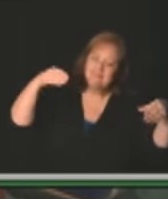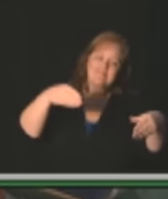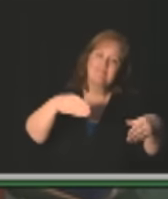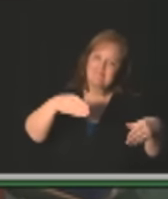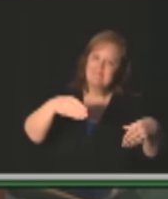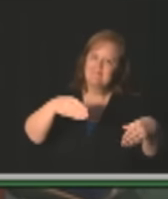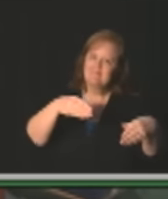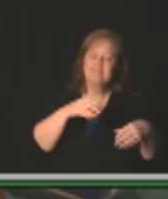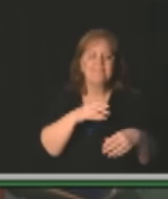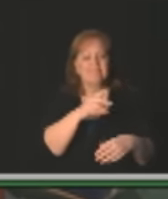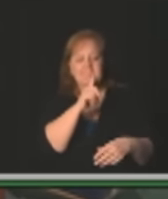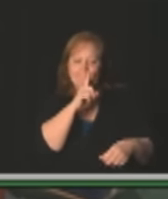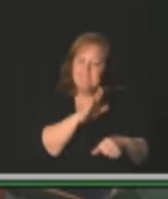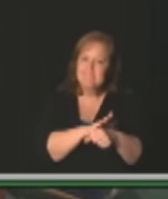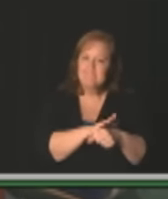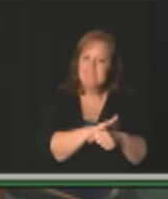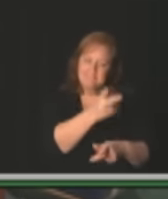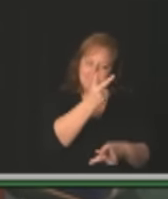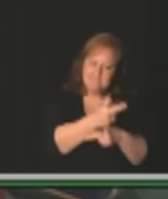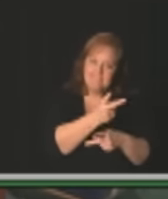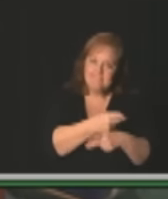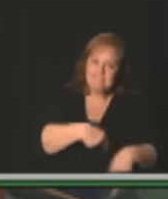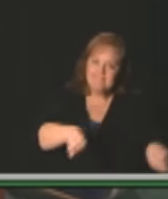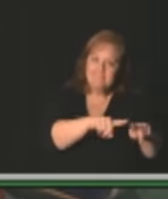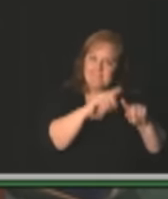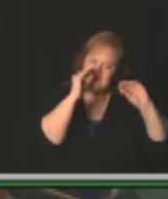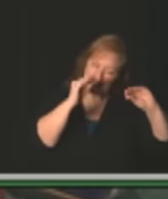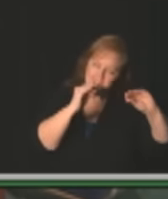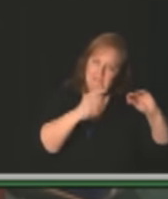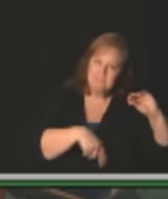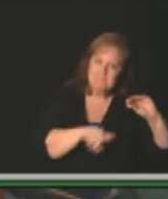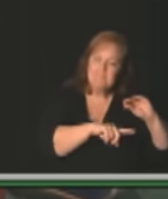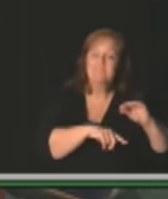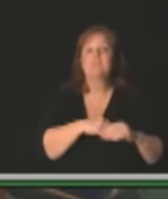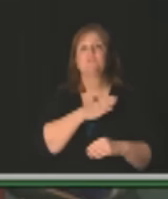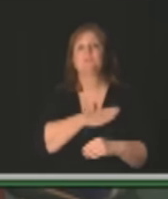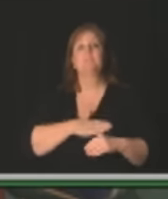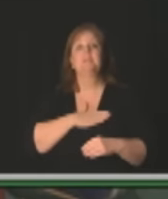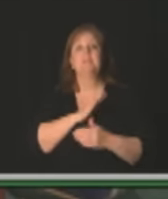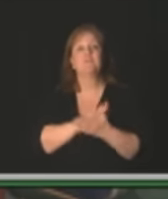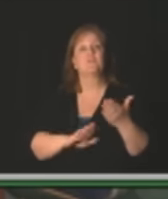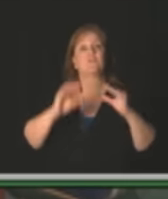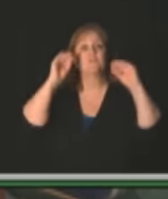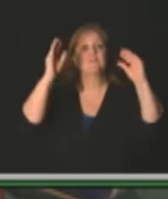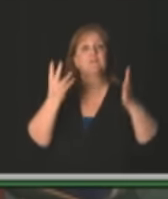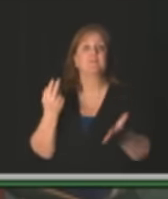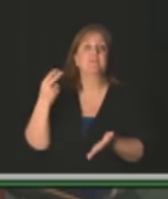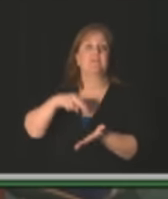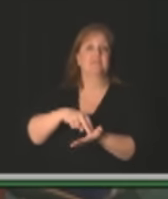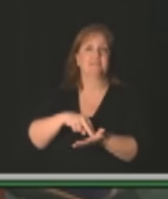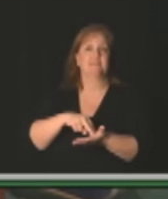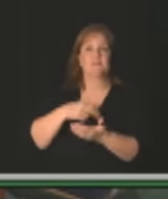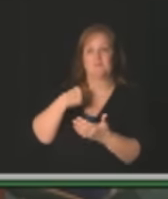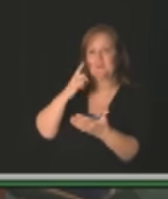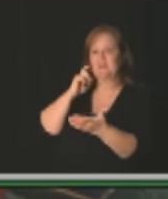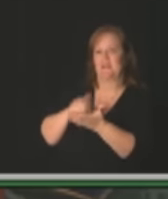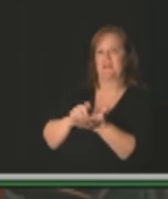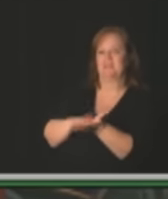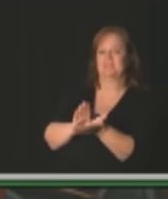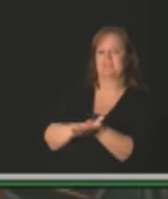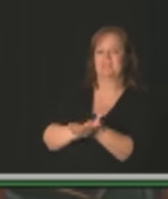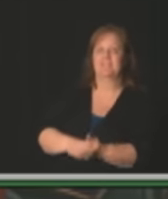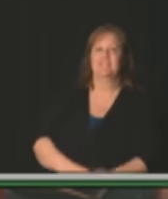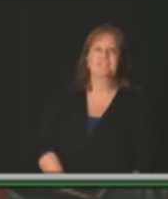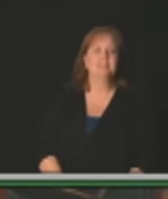and committed to their teaching. I ask that the college faculty please stand to be recognized.